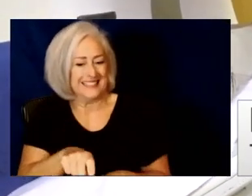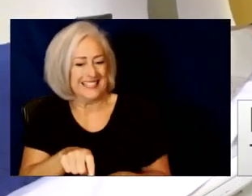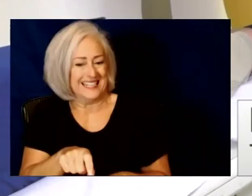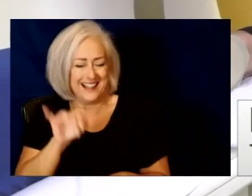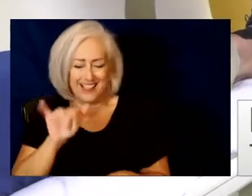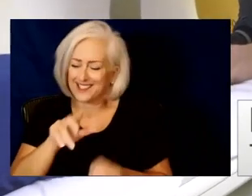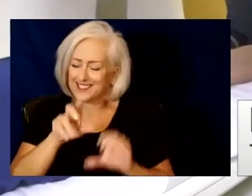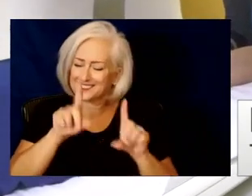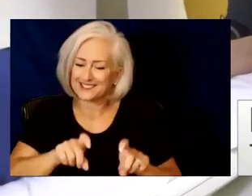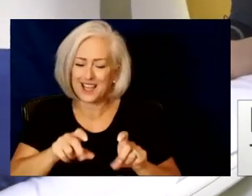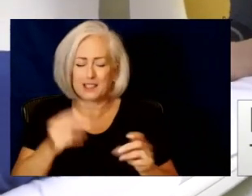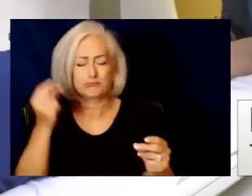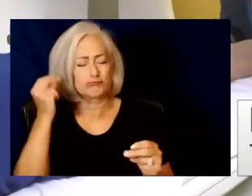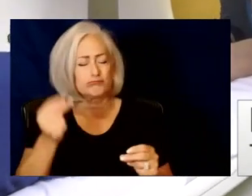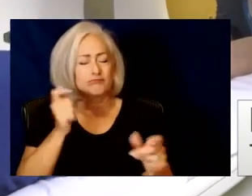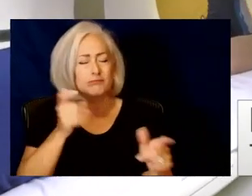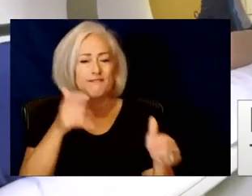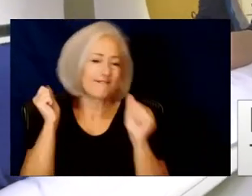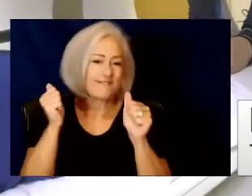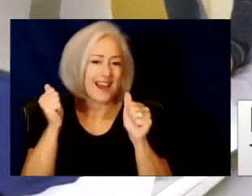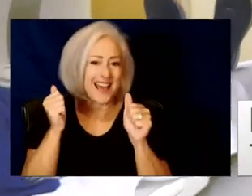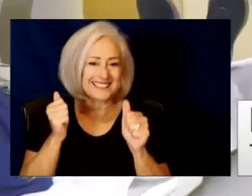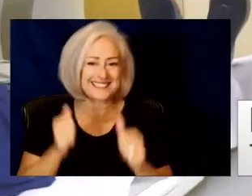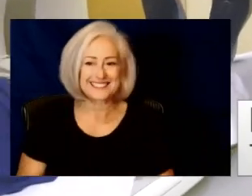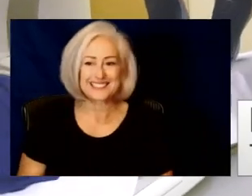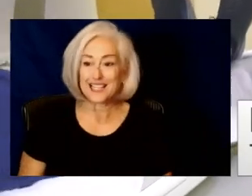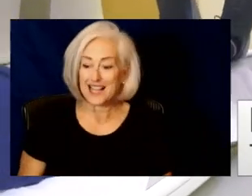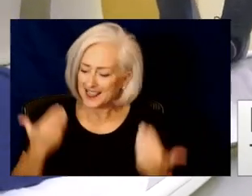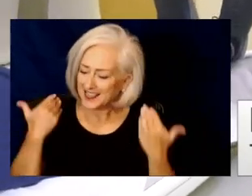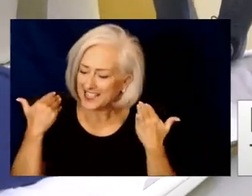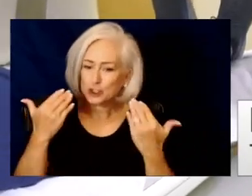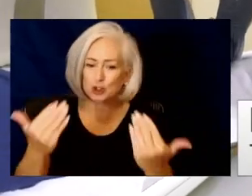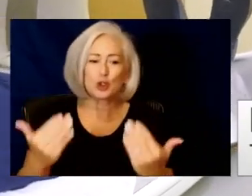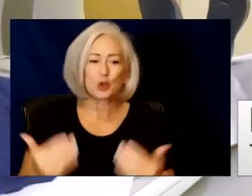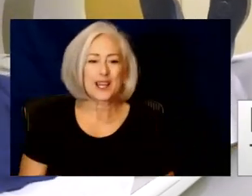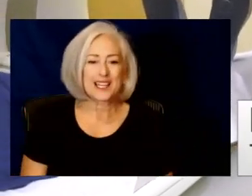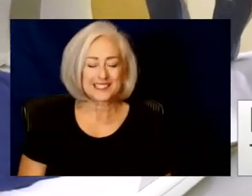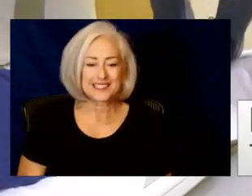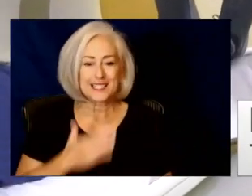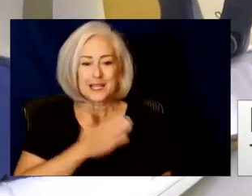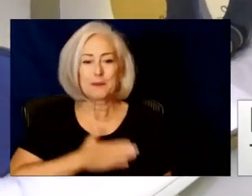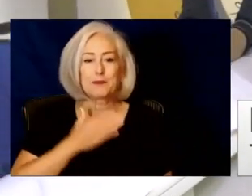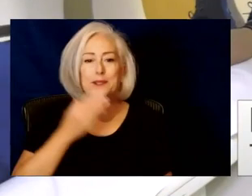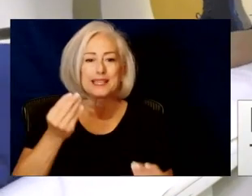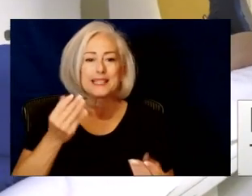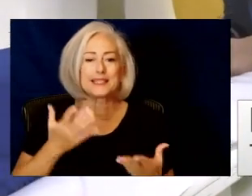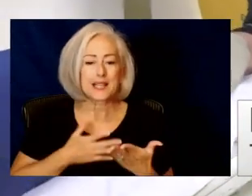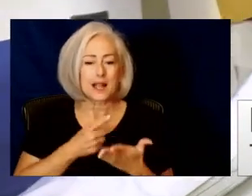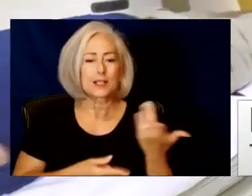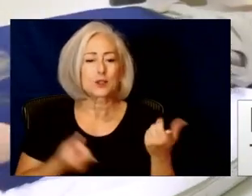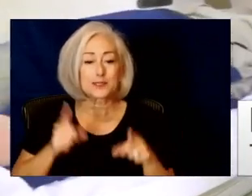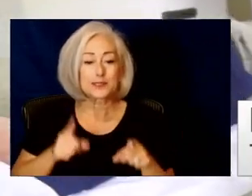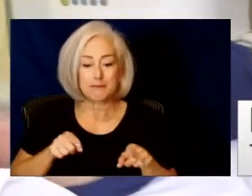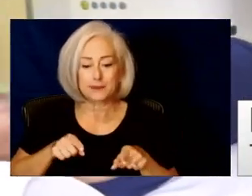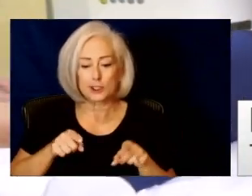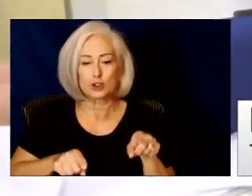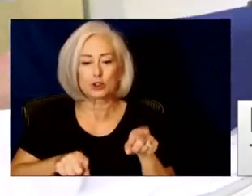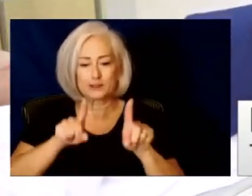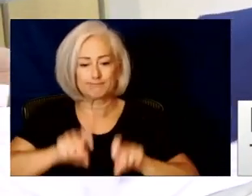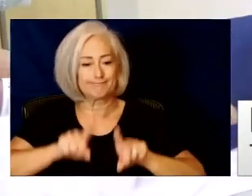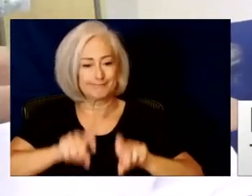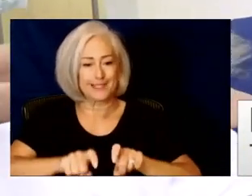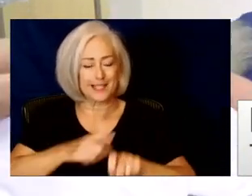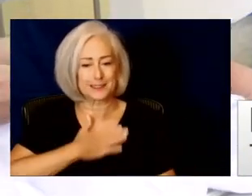Yes. All right. It's a well, fast let's one. Do it. Let's do it, and please give us the play-by-play happening while the screening is going on